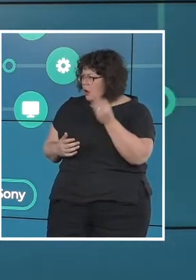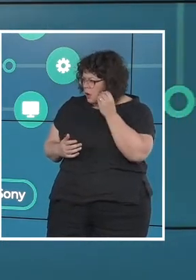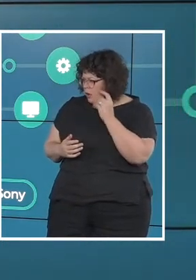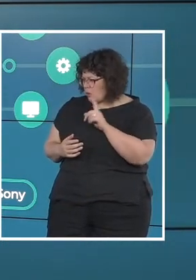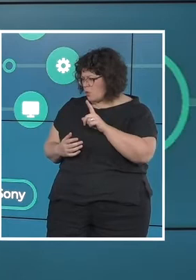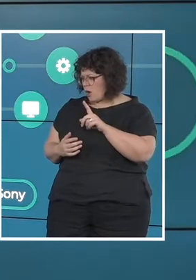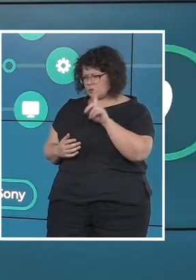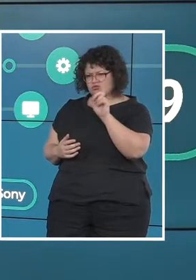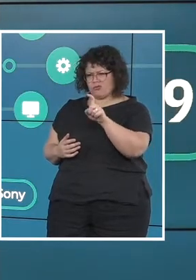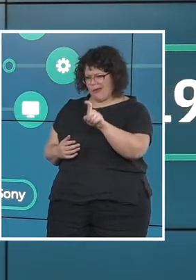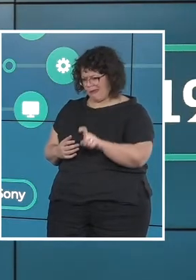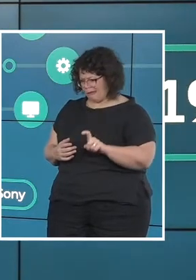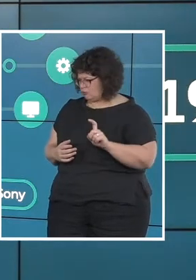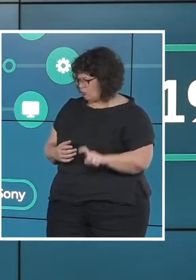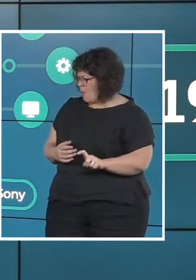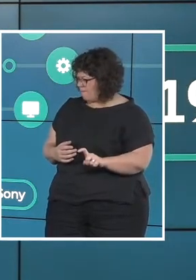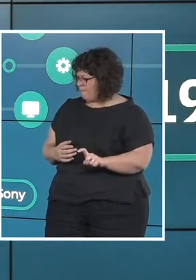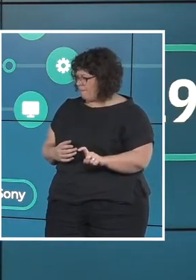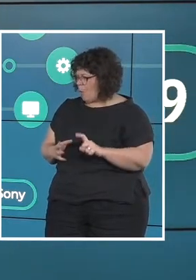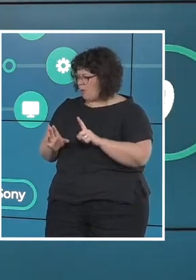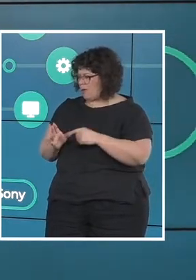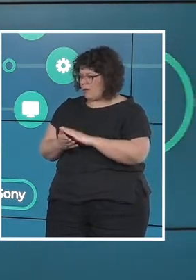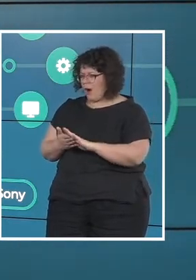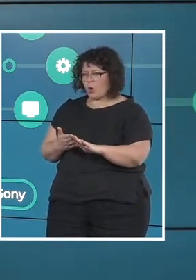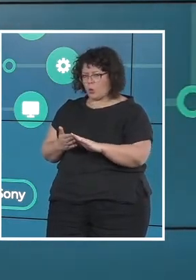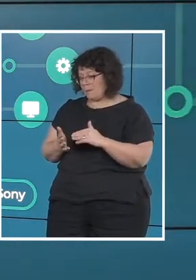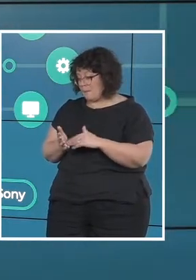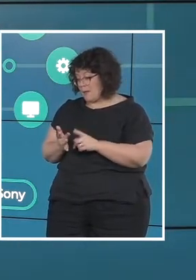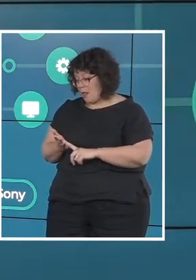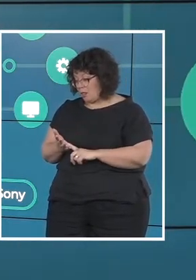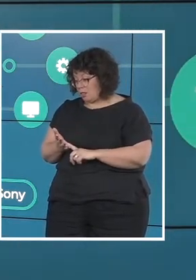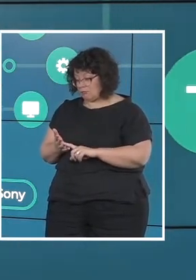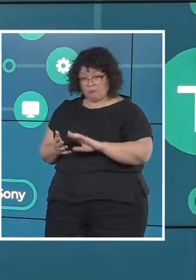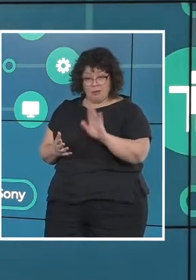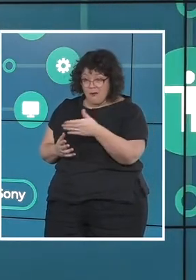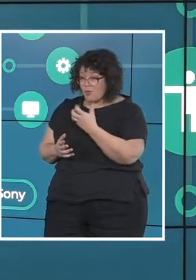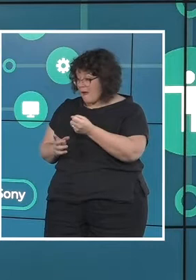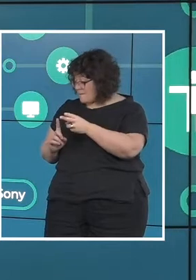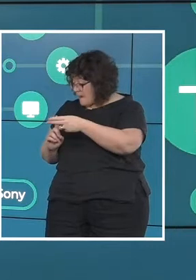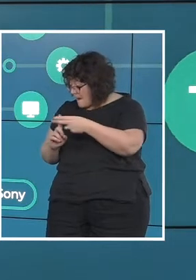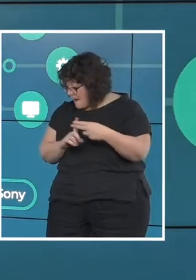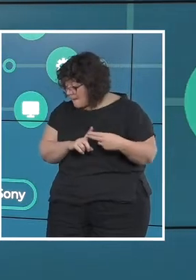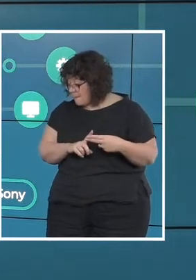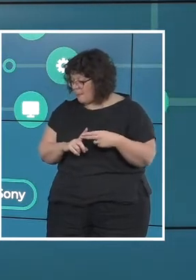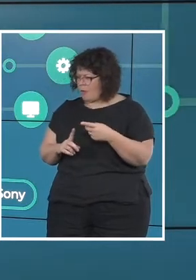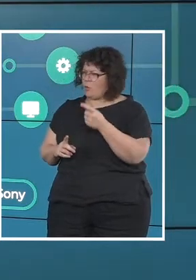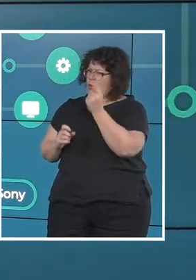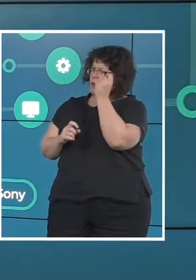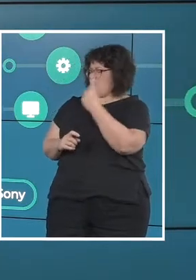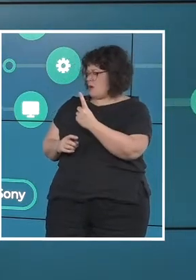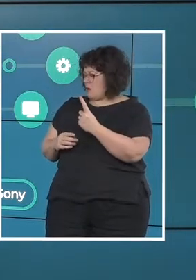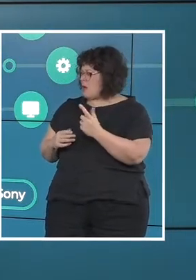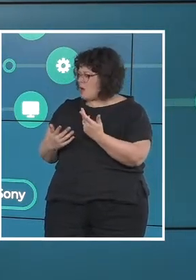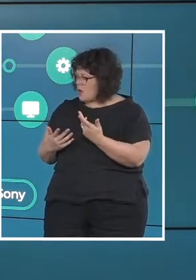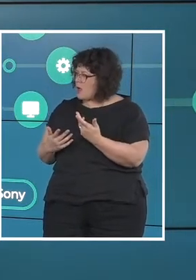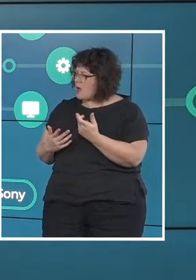labeled. You had a great understanding of where you were on the page. And you'll also notice that the voice might have sounded a little